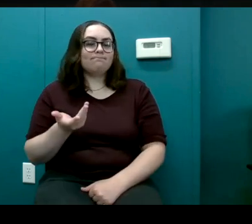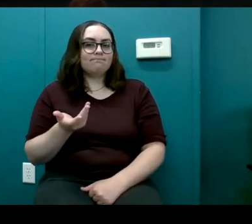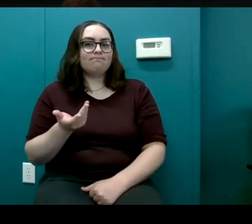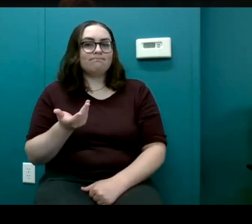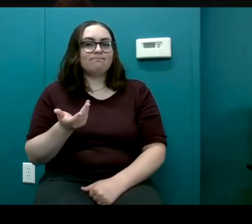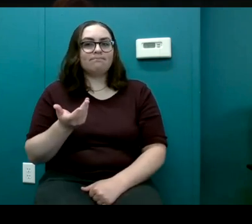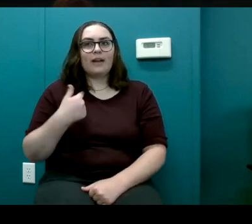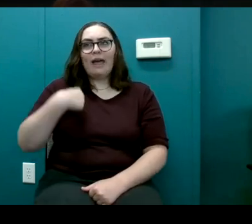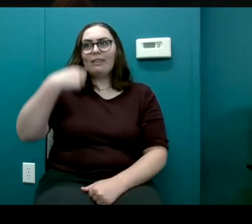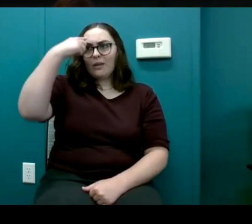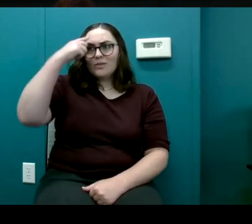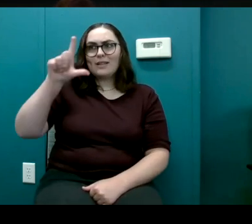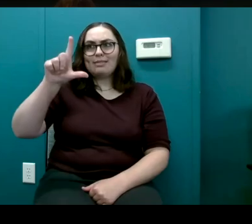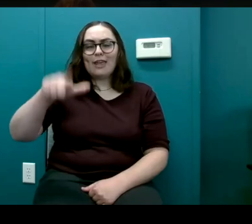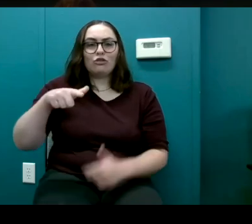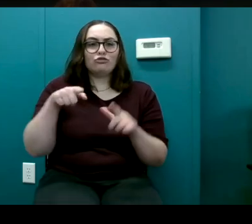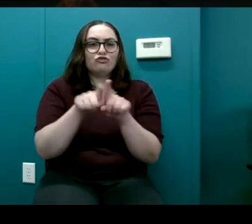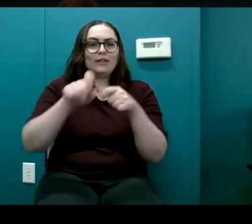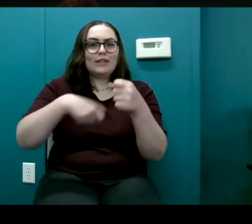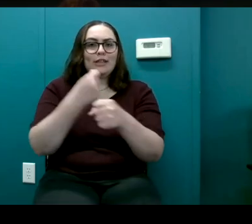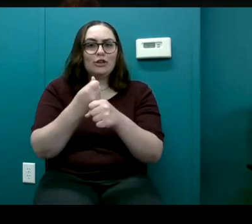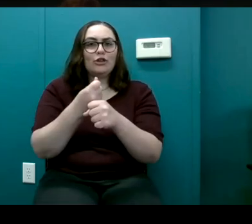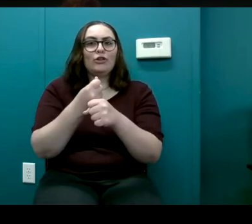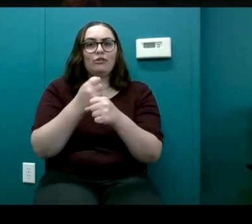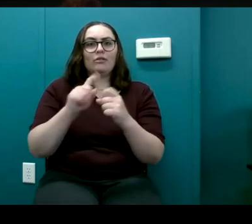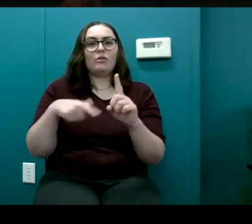I think it was later on during the year, once I got a lot of things